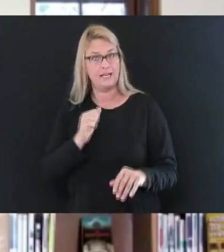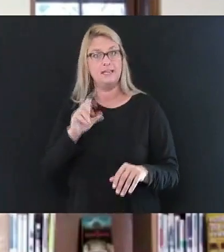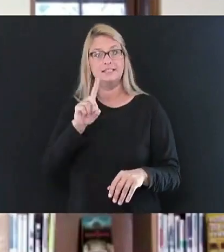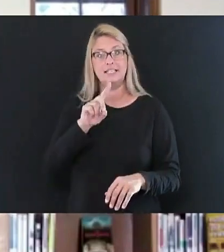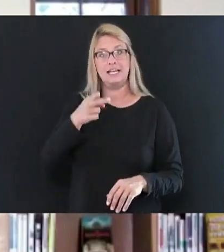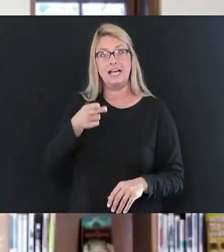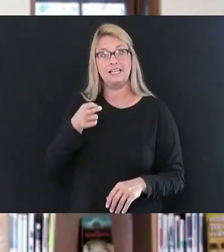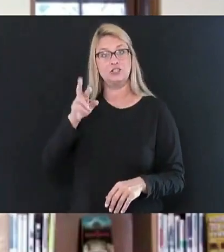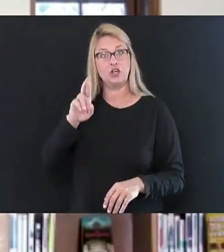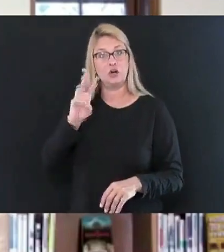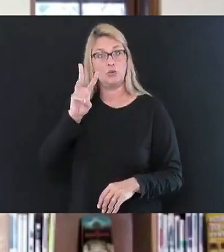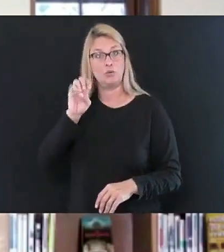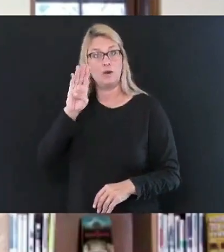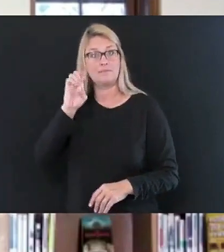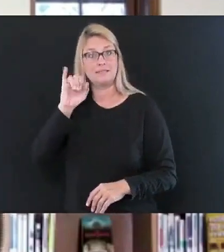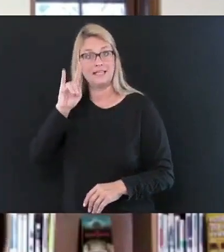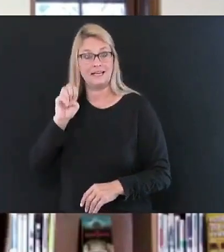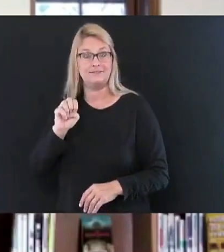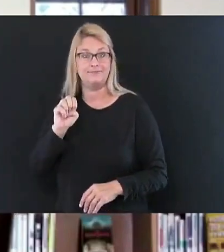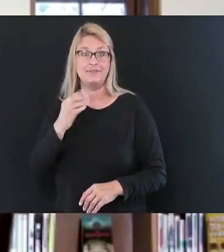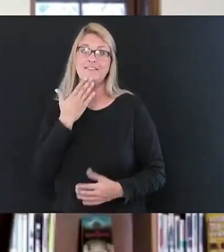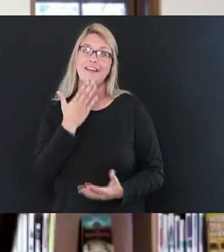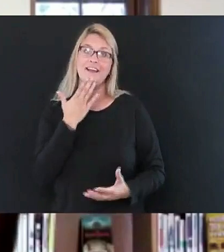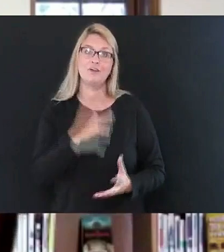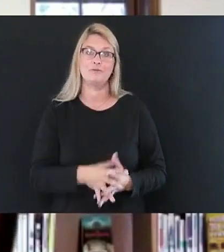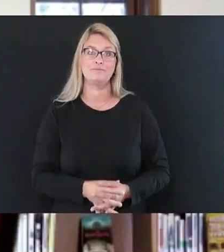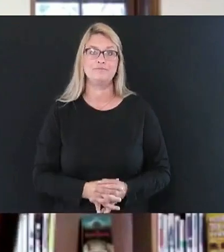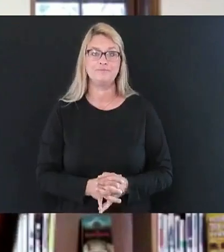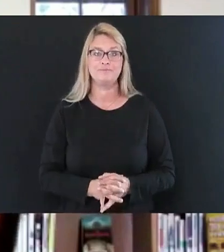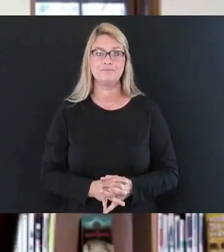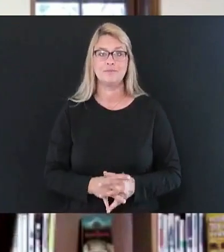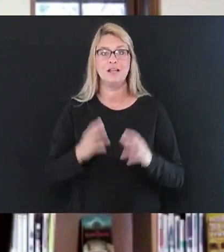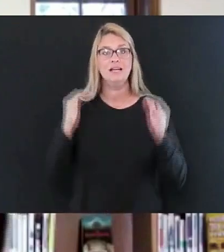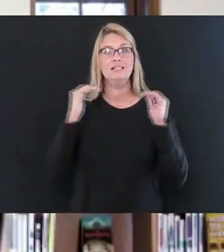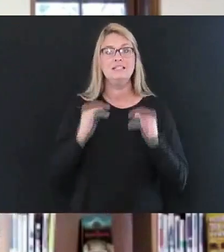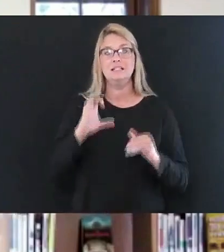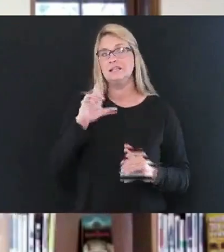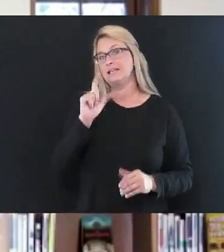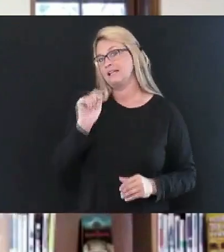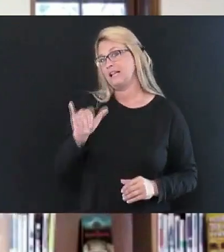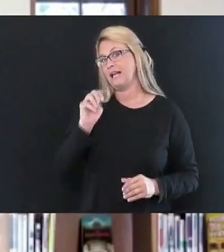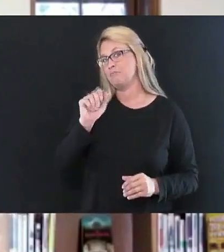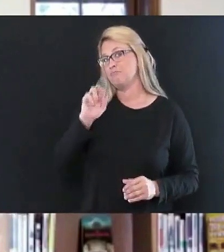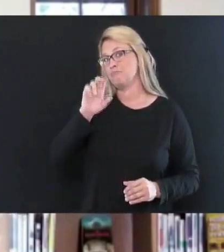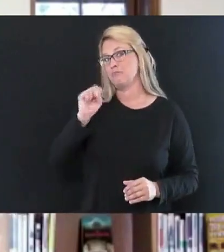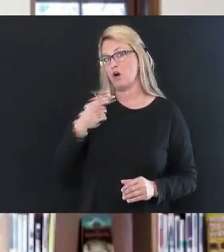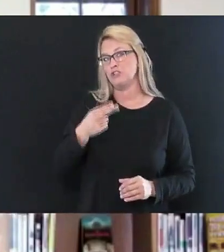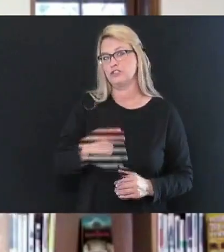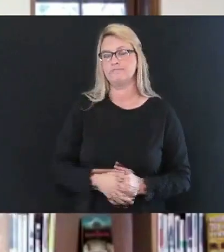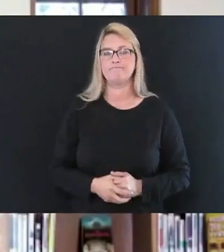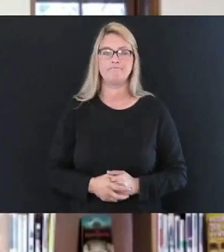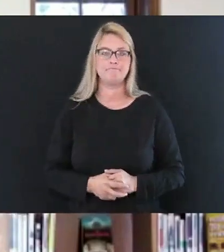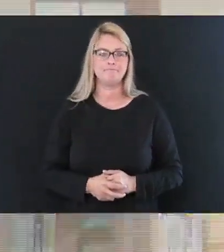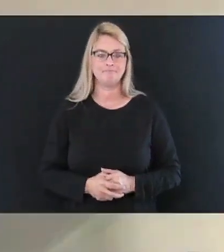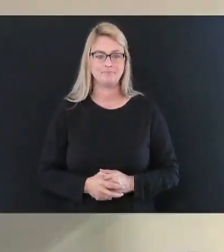website. Thank you. Great, thank you, Dr. Amjad. Next to Dr. Clay Marsh, our coronavirus czar.